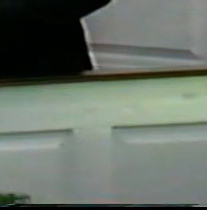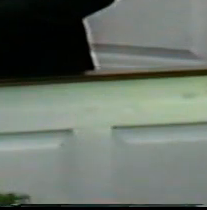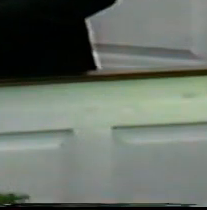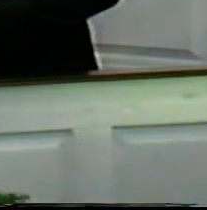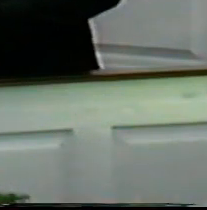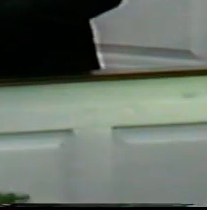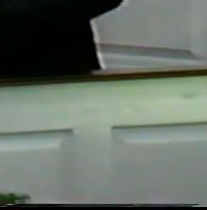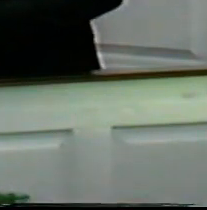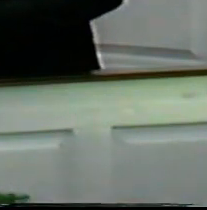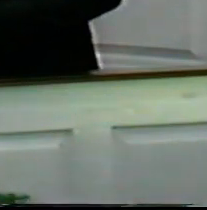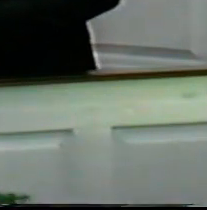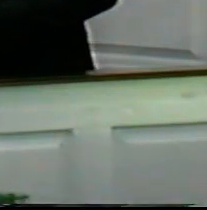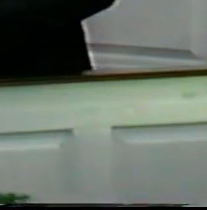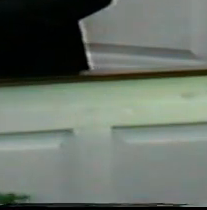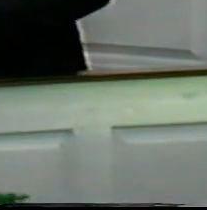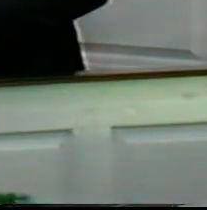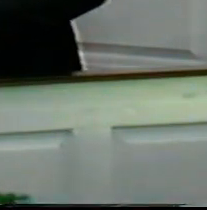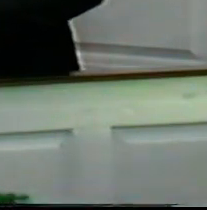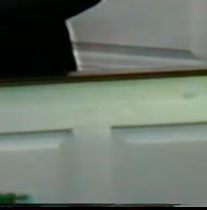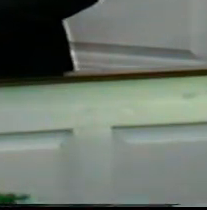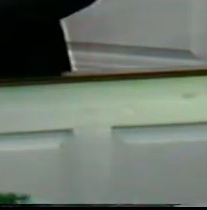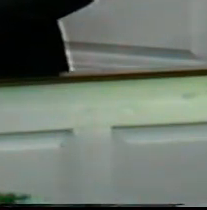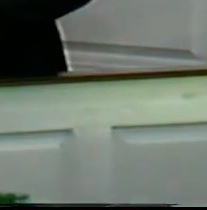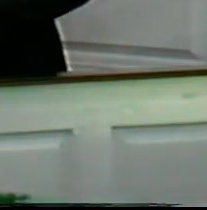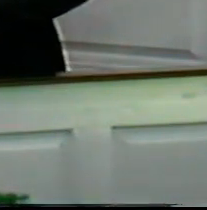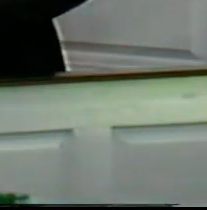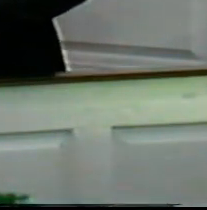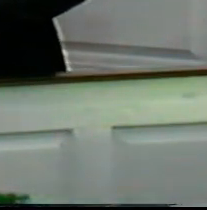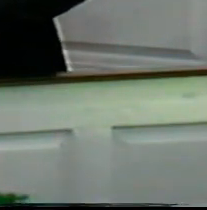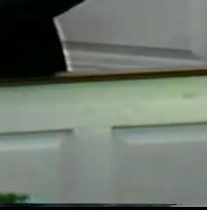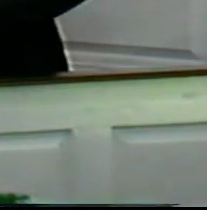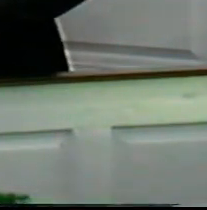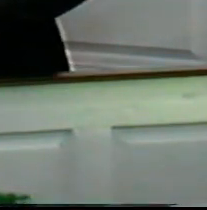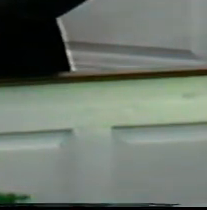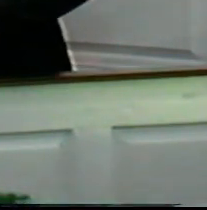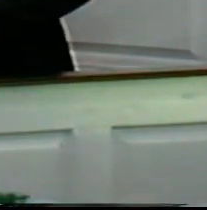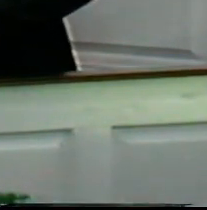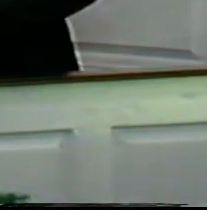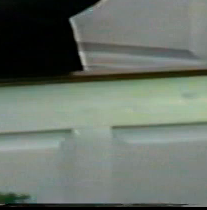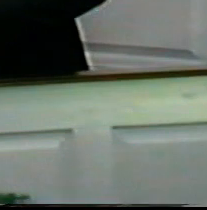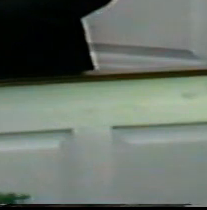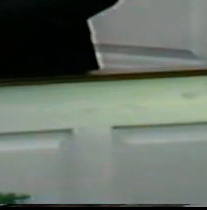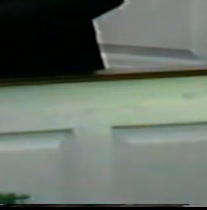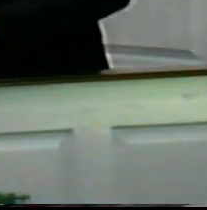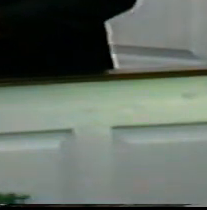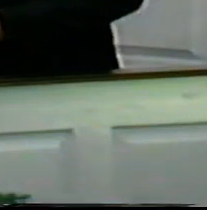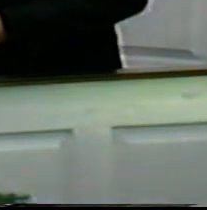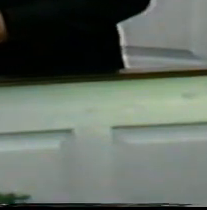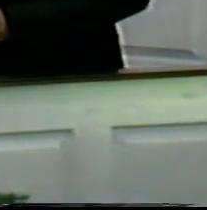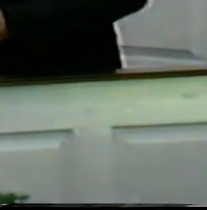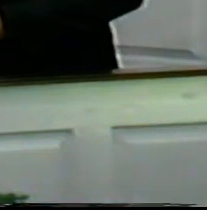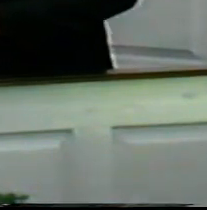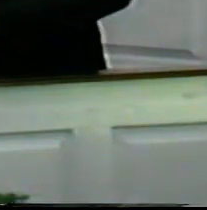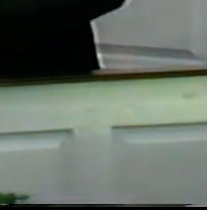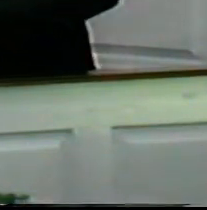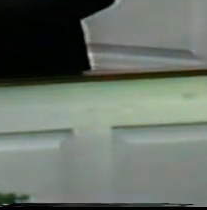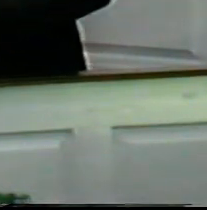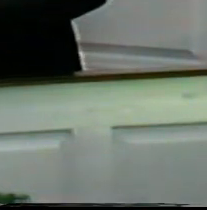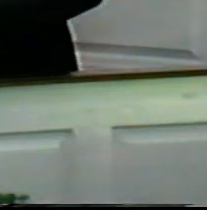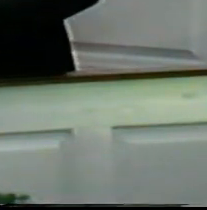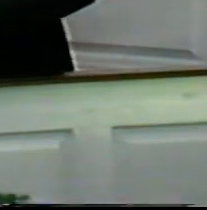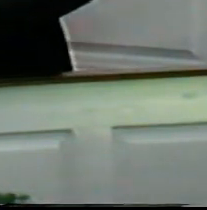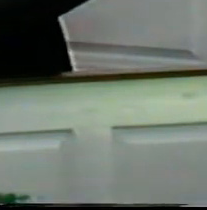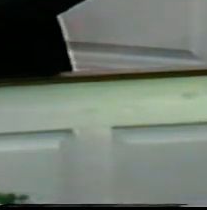Savior. What a friend would to know, for he took me to